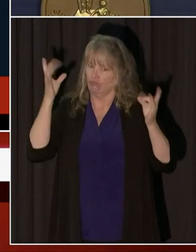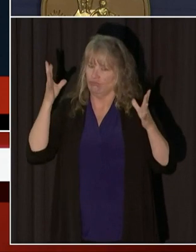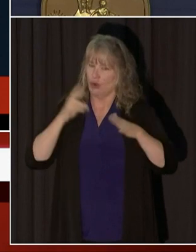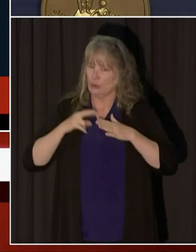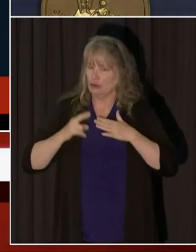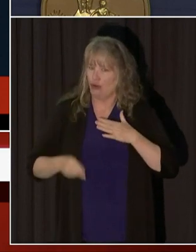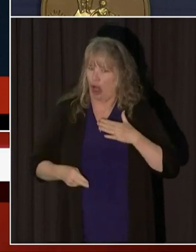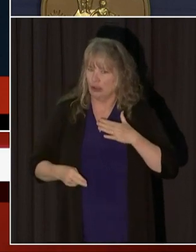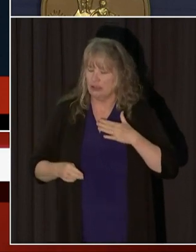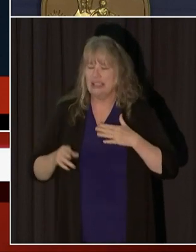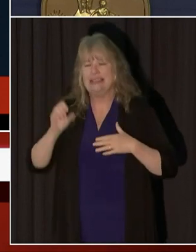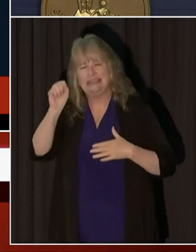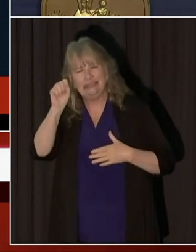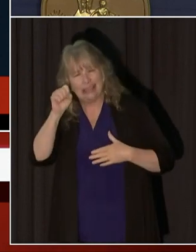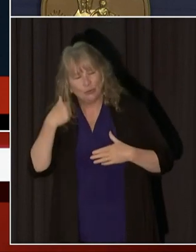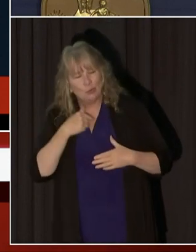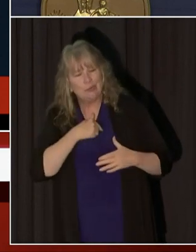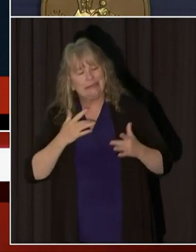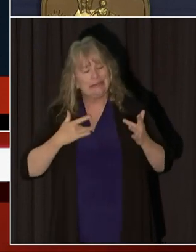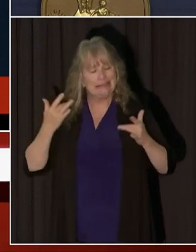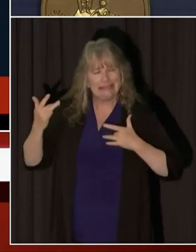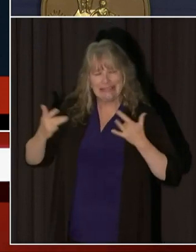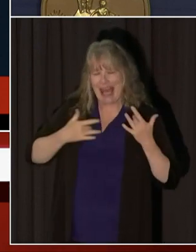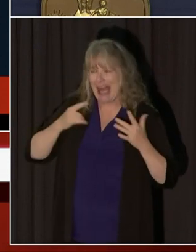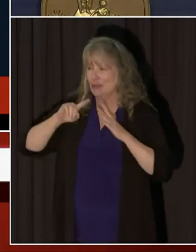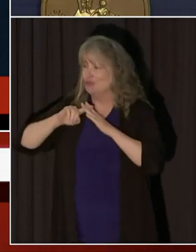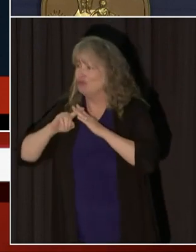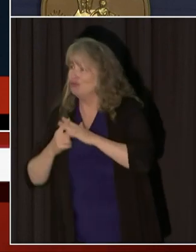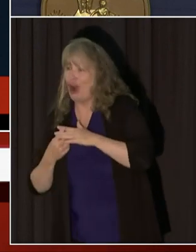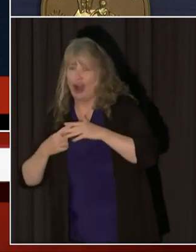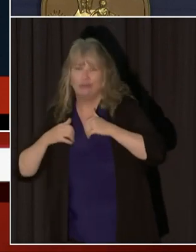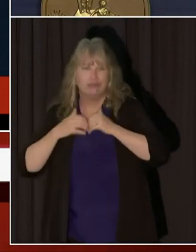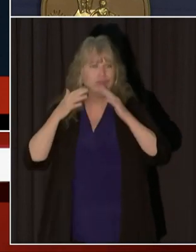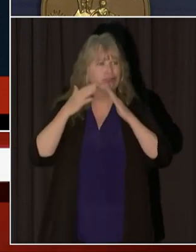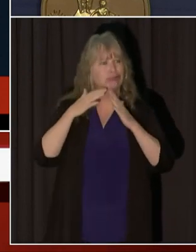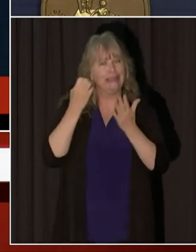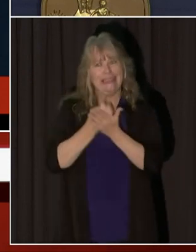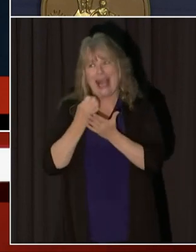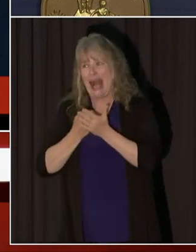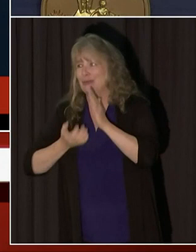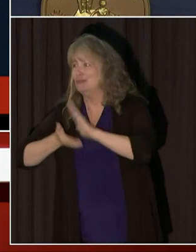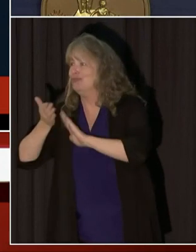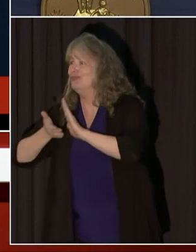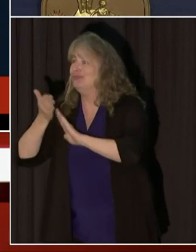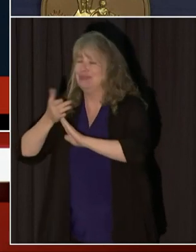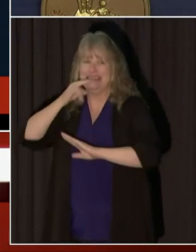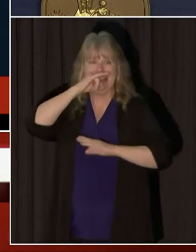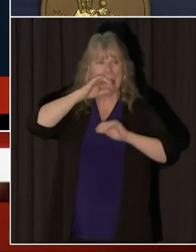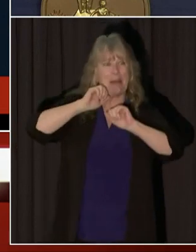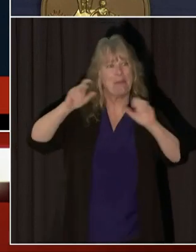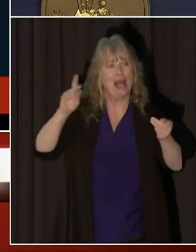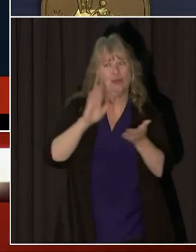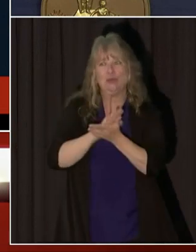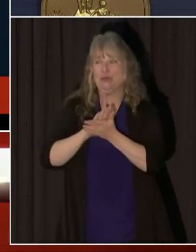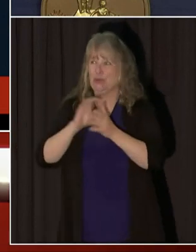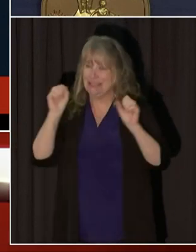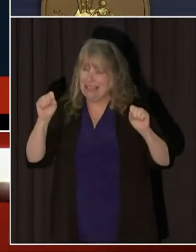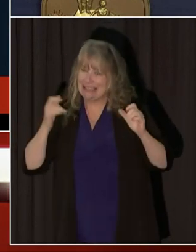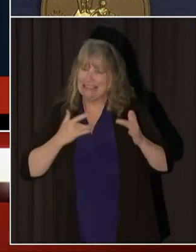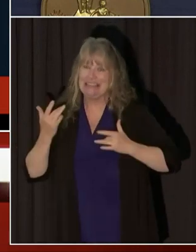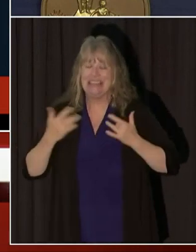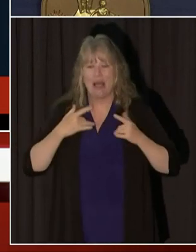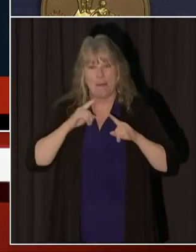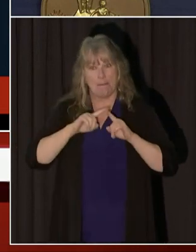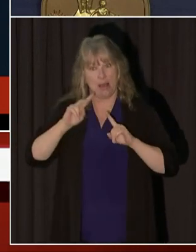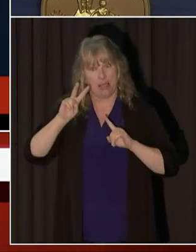get our economy turned on, get people back to work, get kids back to school, but we know a second outbreak could be